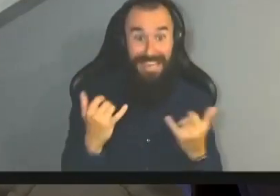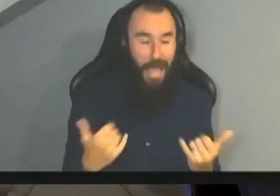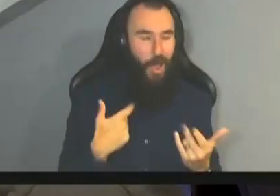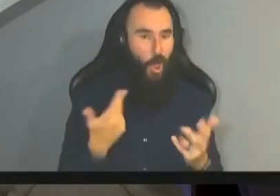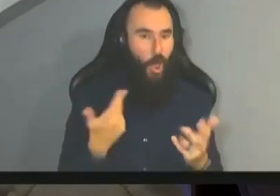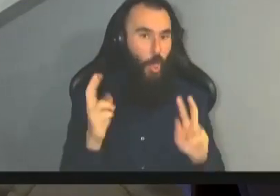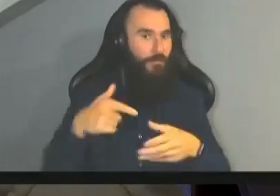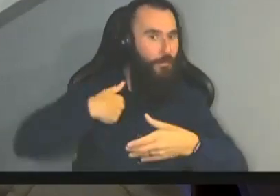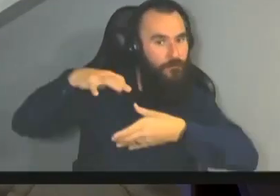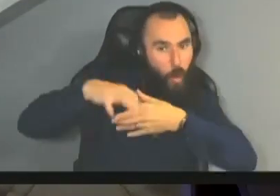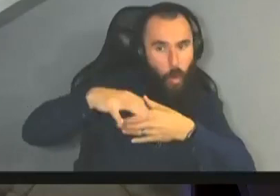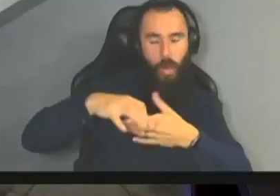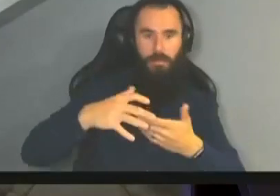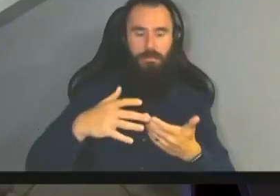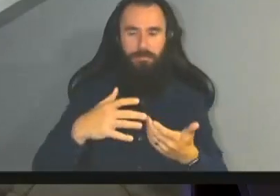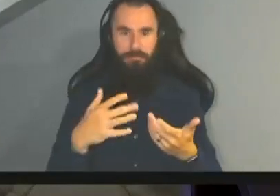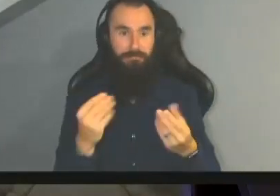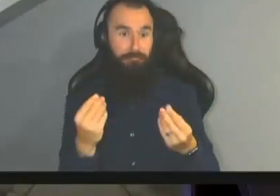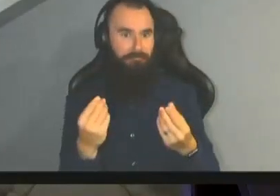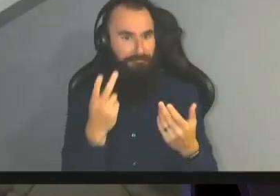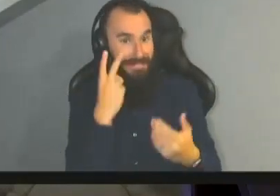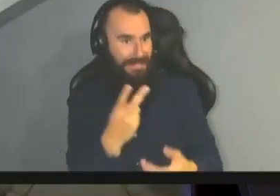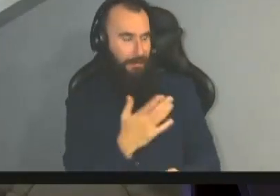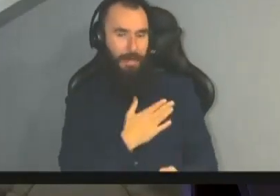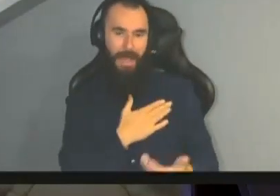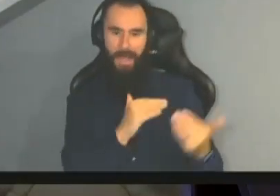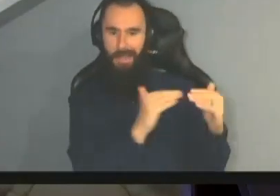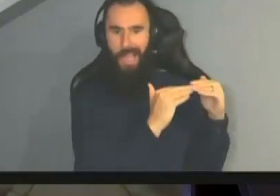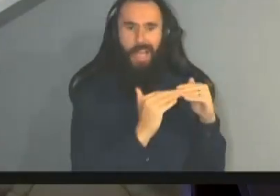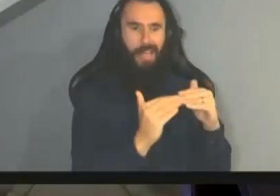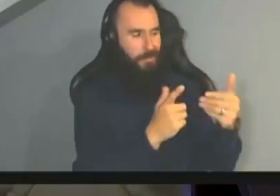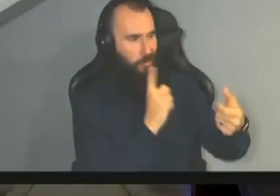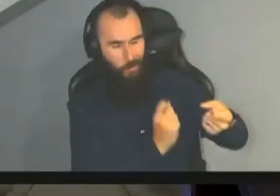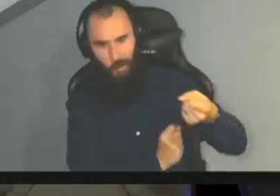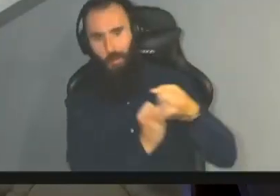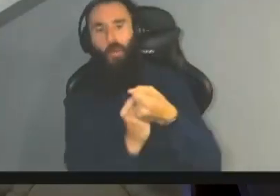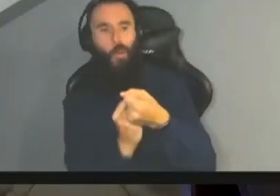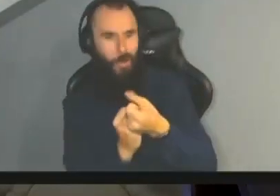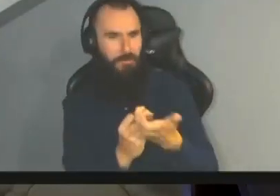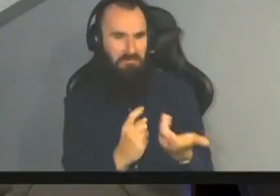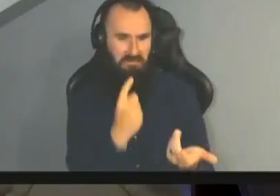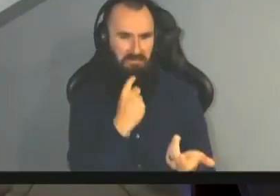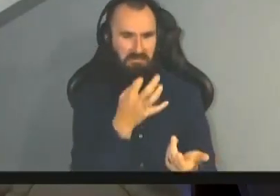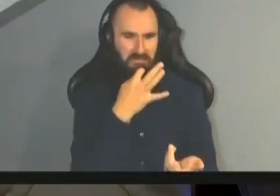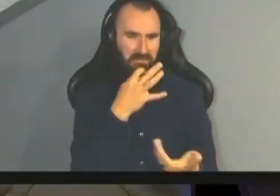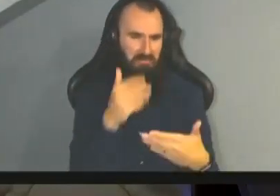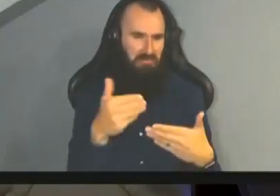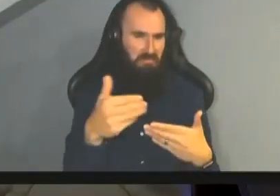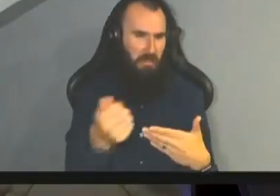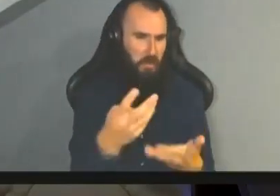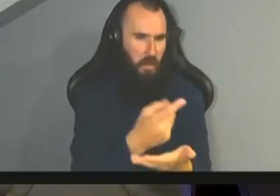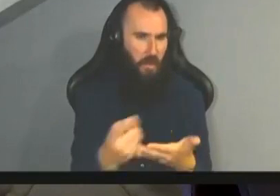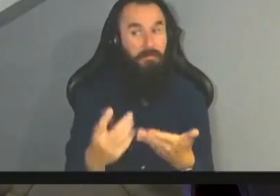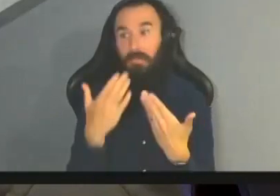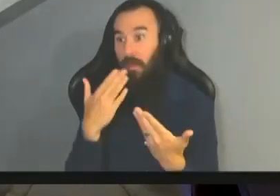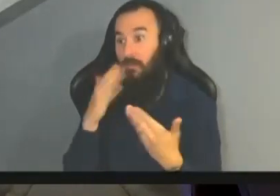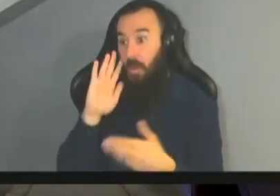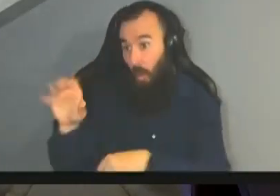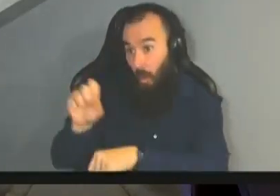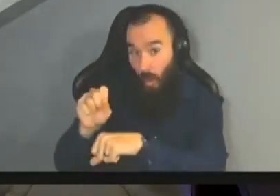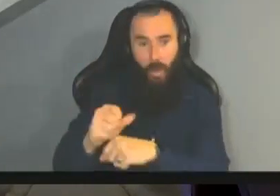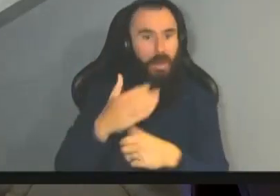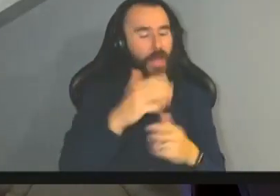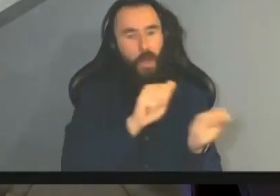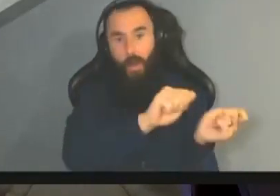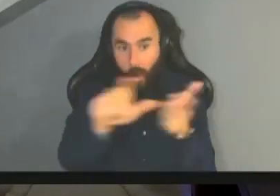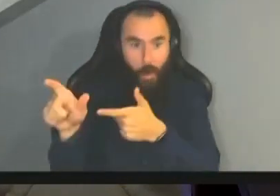and to seeing the support of my colleagues in a final vote in the next couple of weeks. So thank you for your work on this, and thanks to everyone